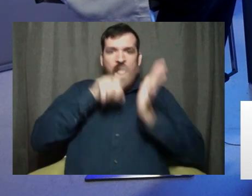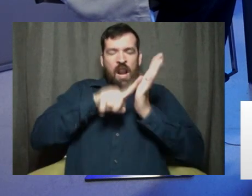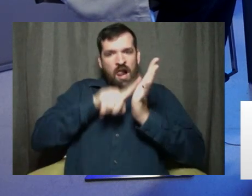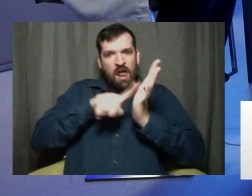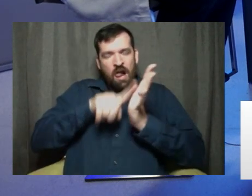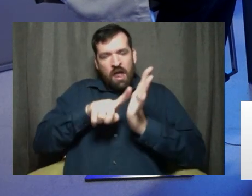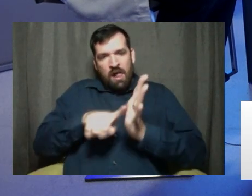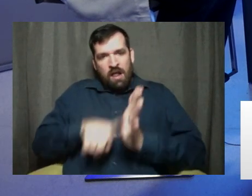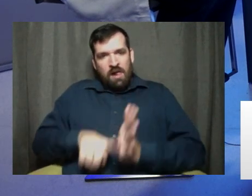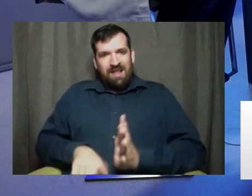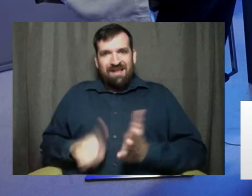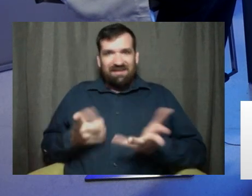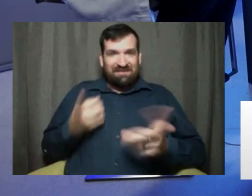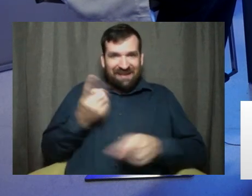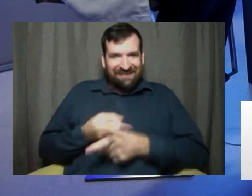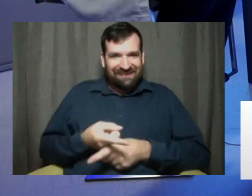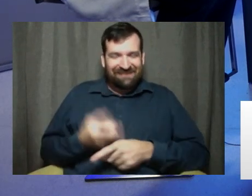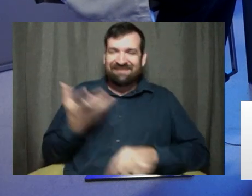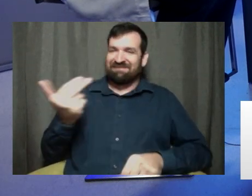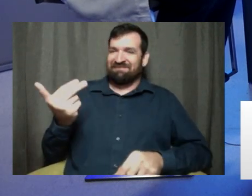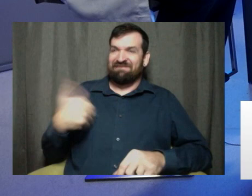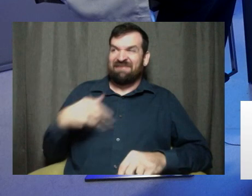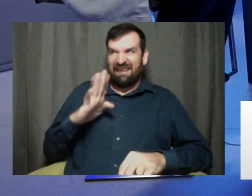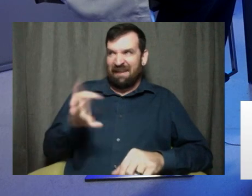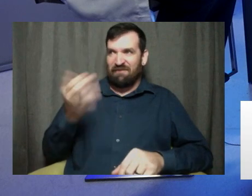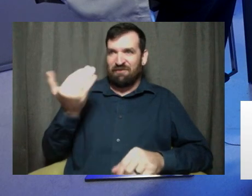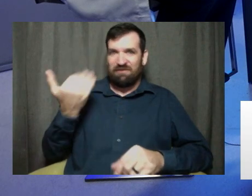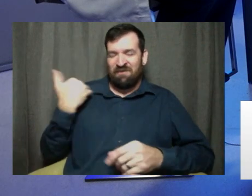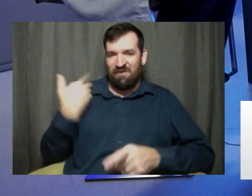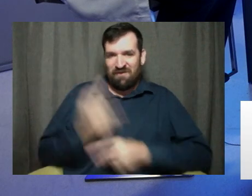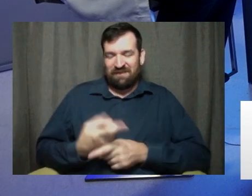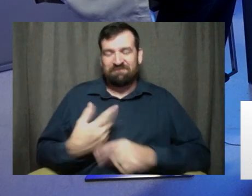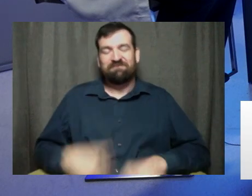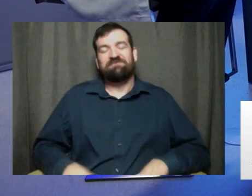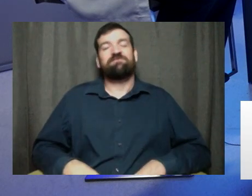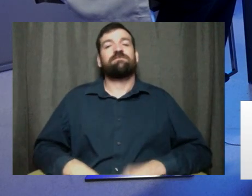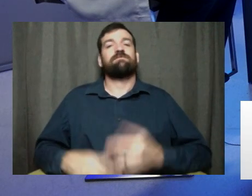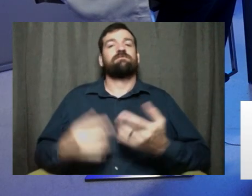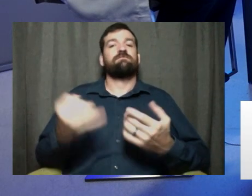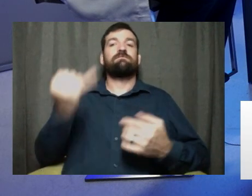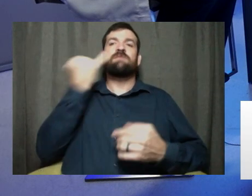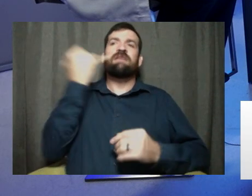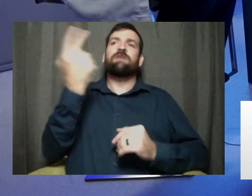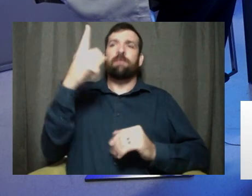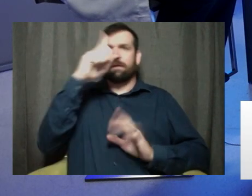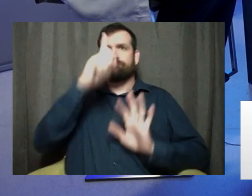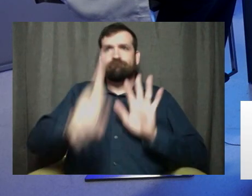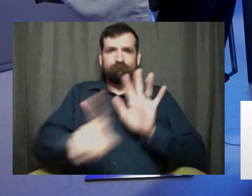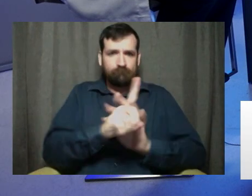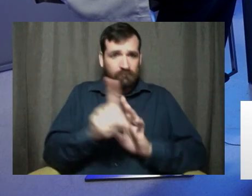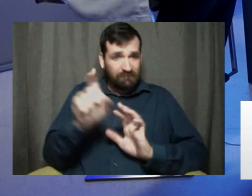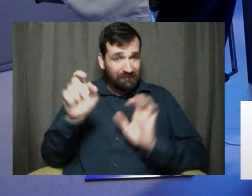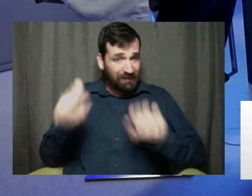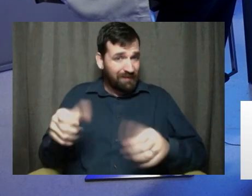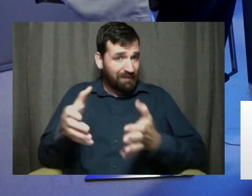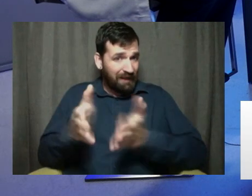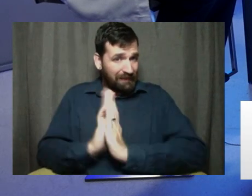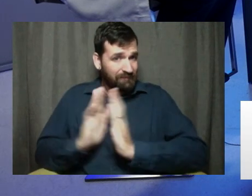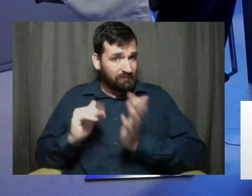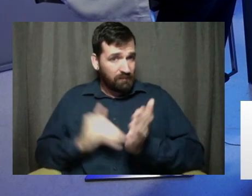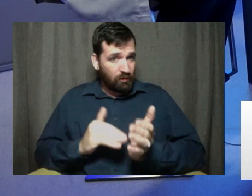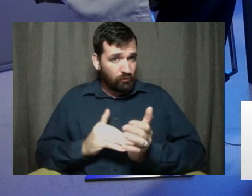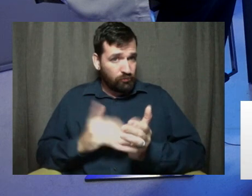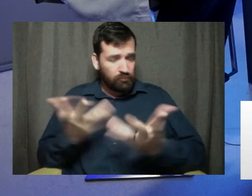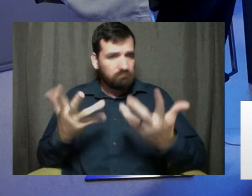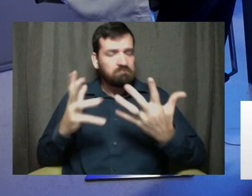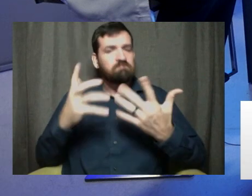And you've never heard that before. Right. Is there anything, if something pops into their head, do they need to ask a doctor about something? What's that